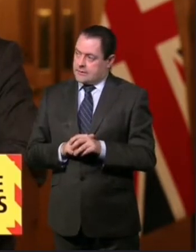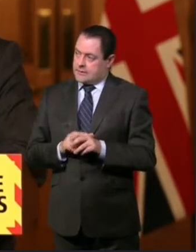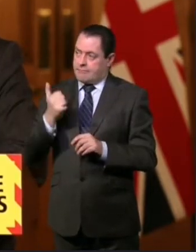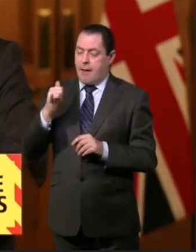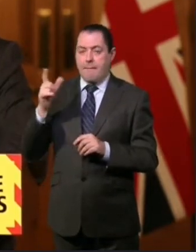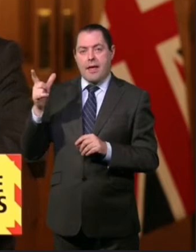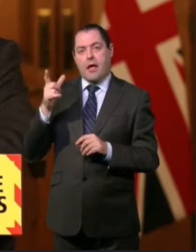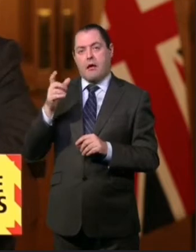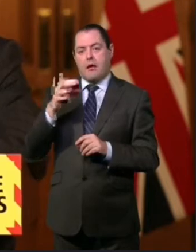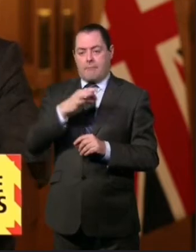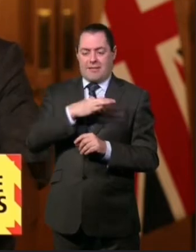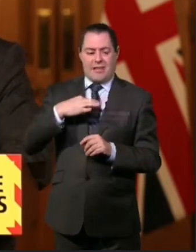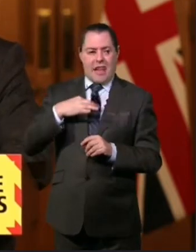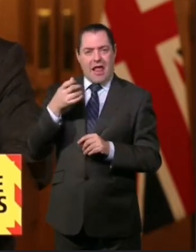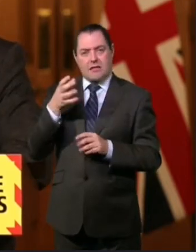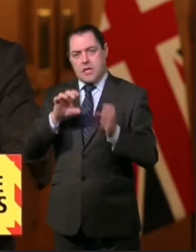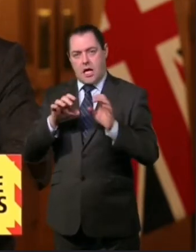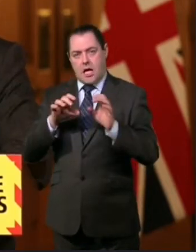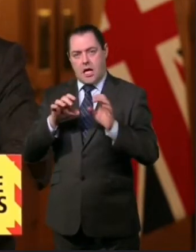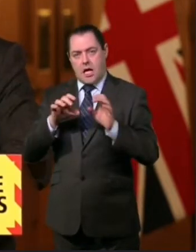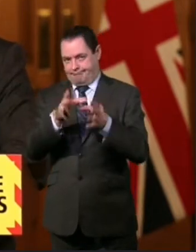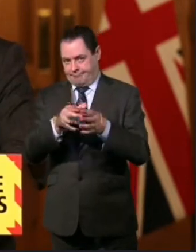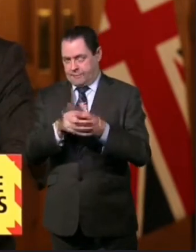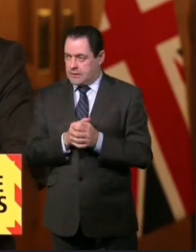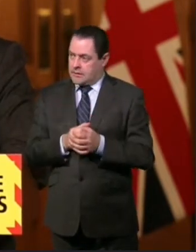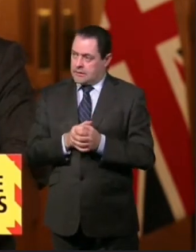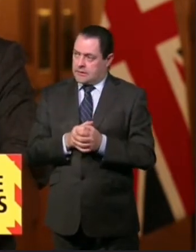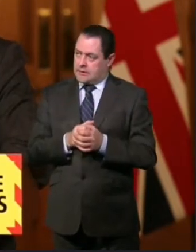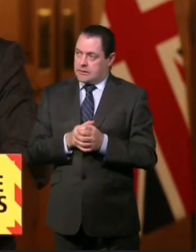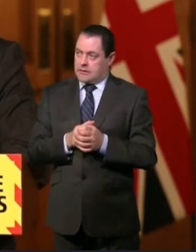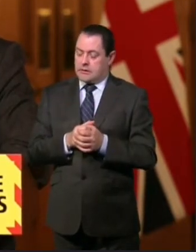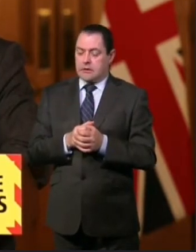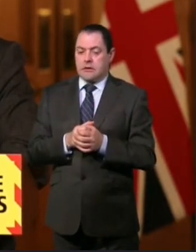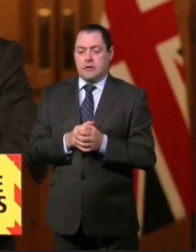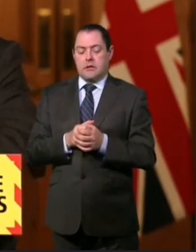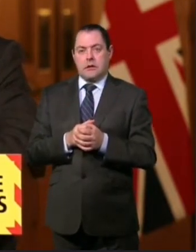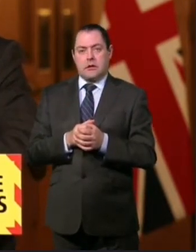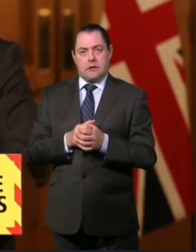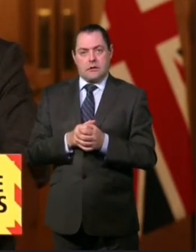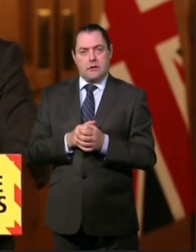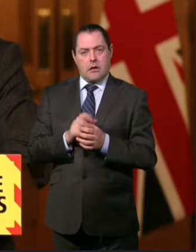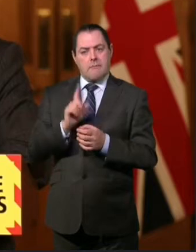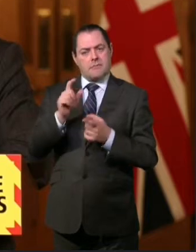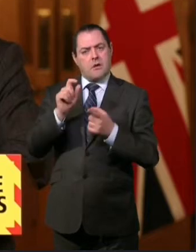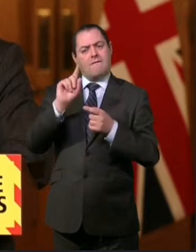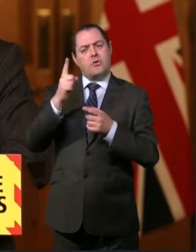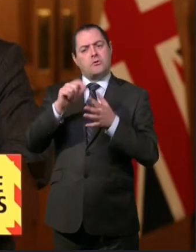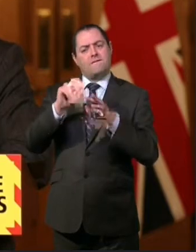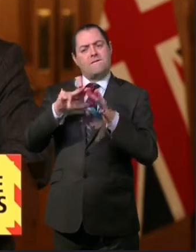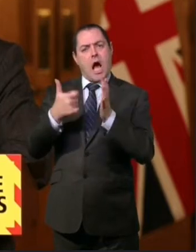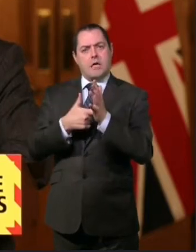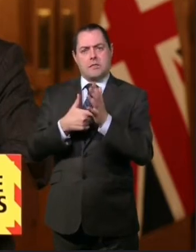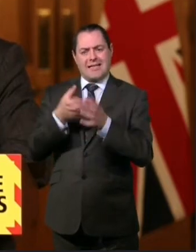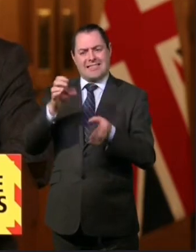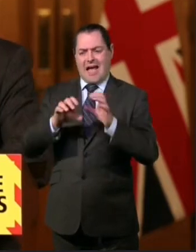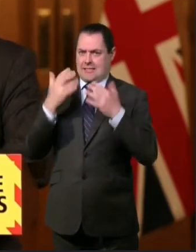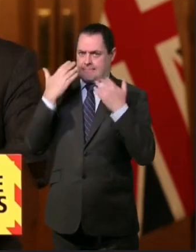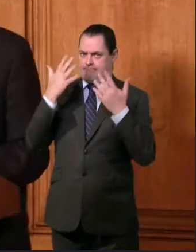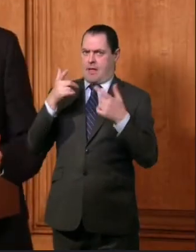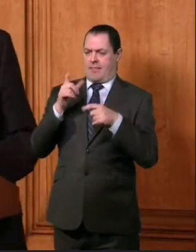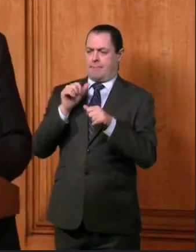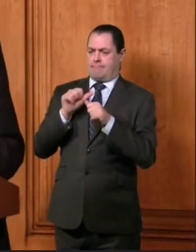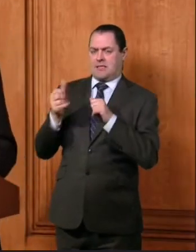the point about the efficacy of the first Pfizer dose. I think that message needs to be heard loud and clear from Chris and Patrick.